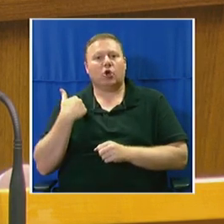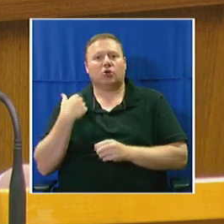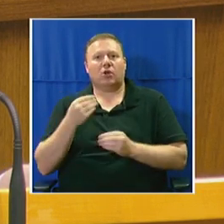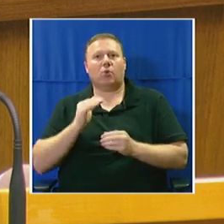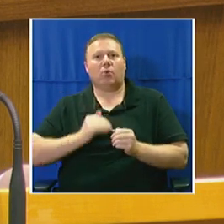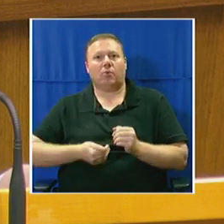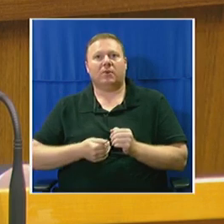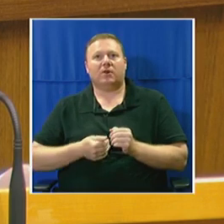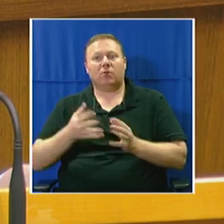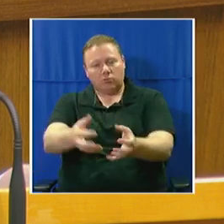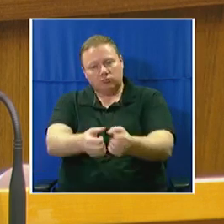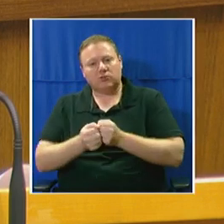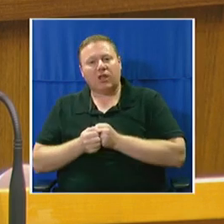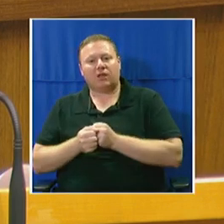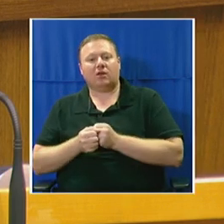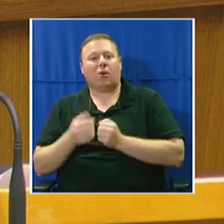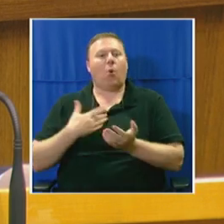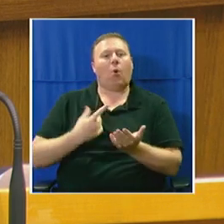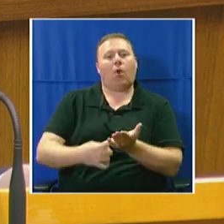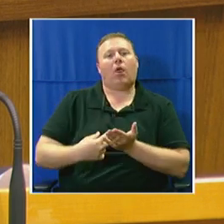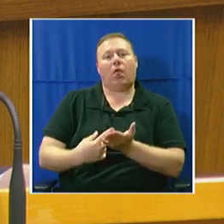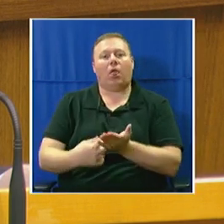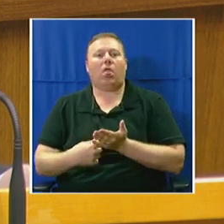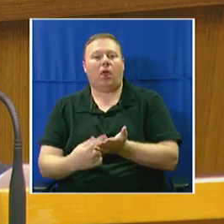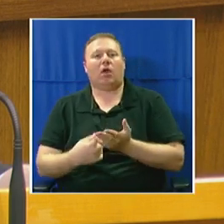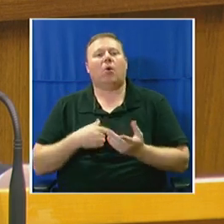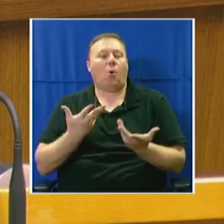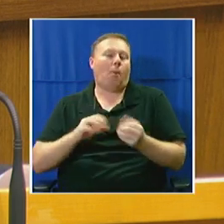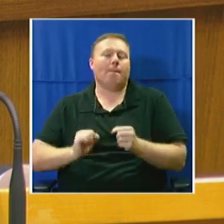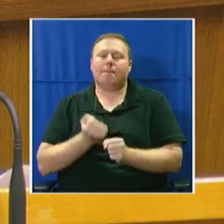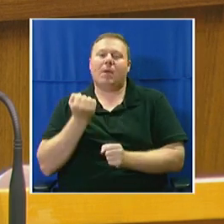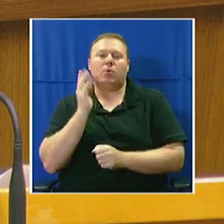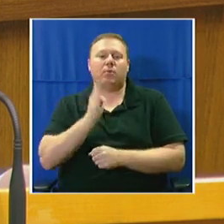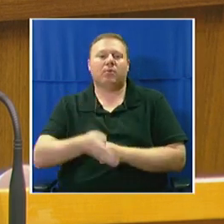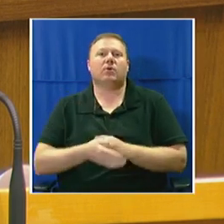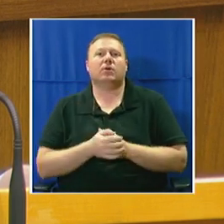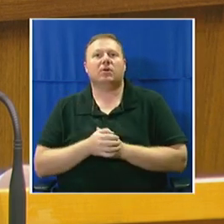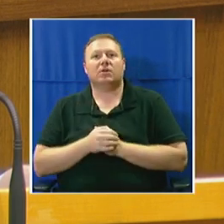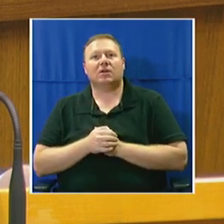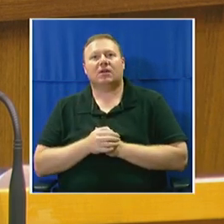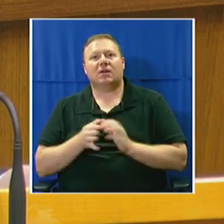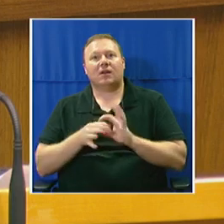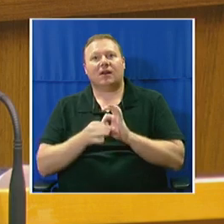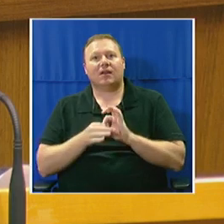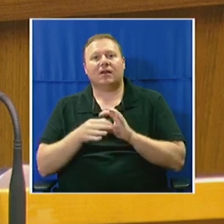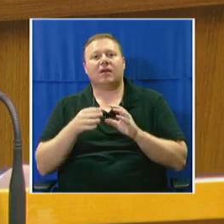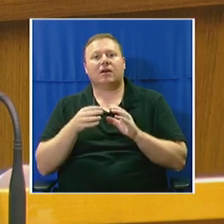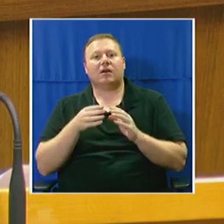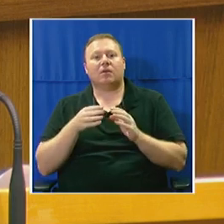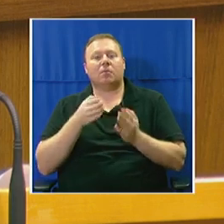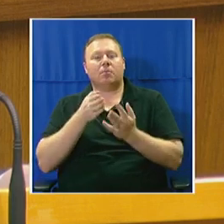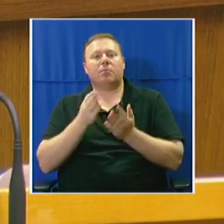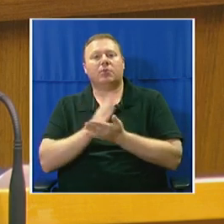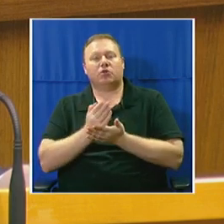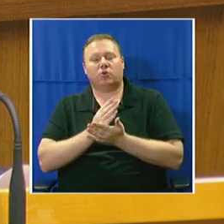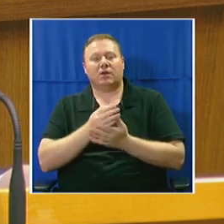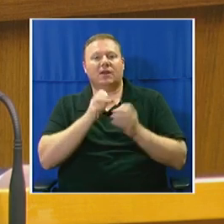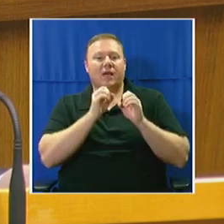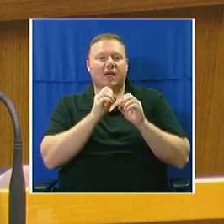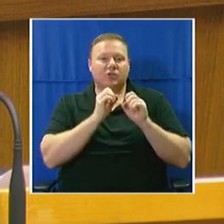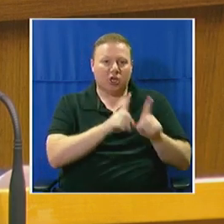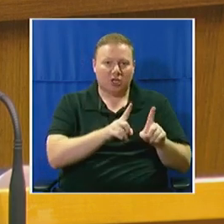that involves the kidnapping of young girls and women by a man and his friends and peers with an intention to complying the young